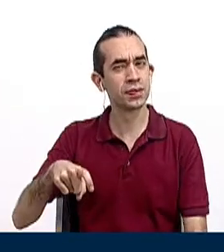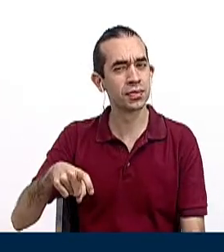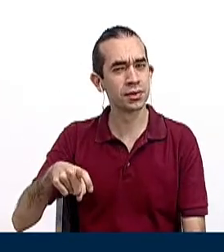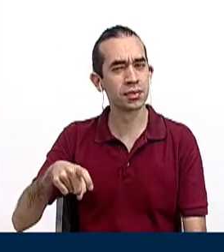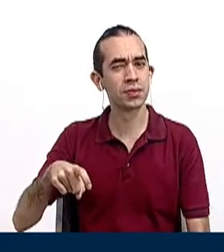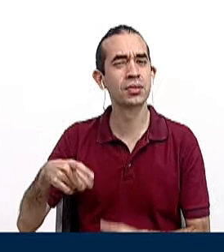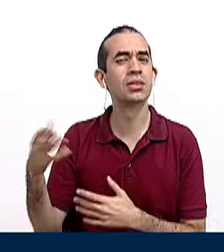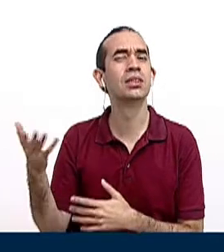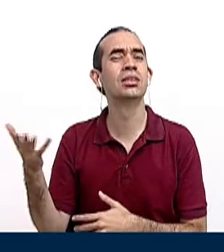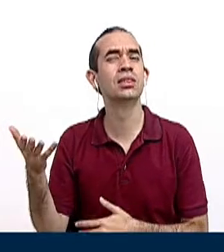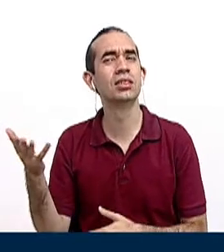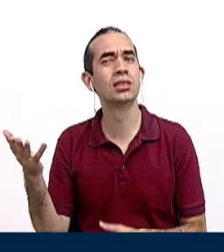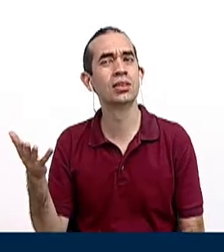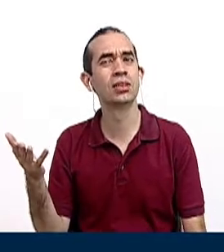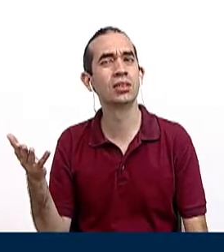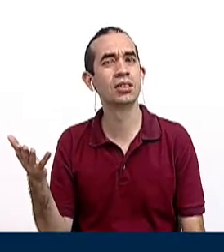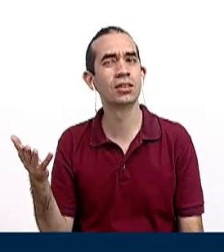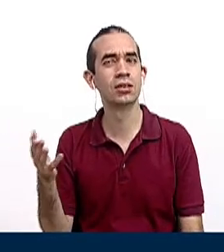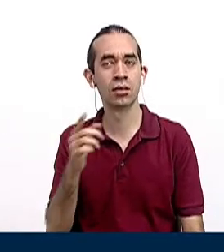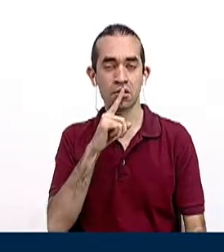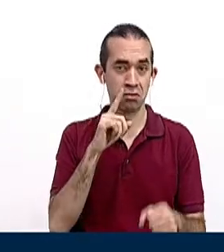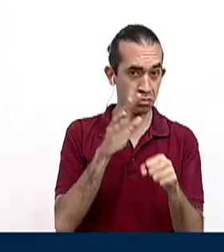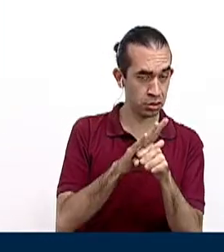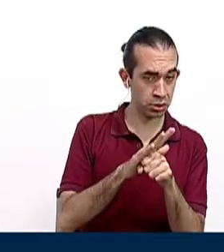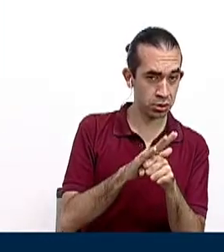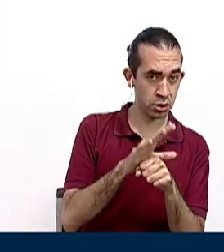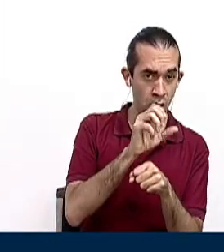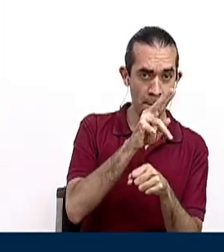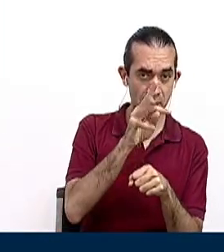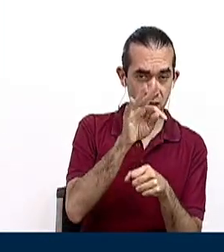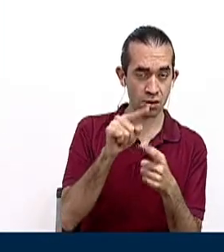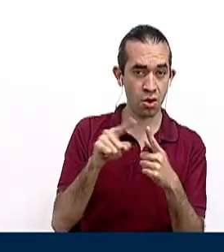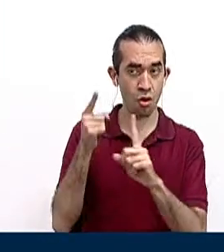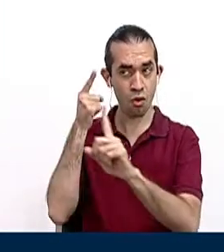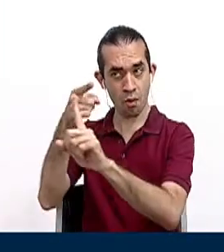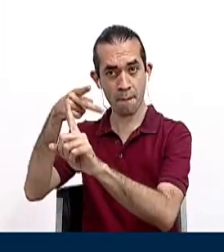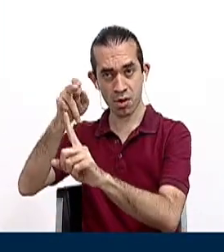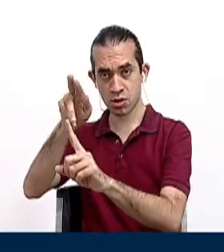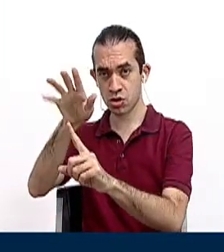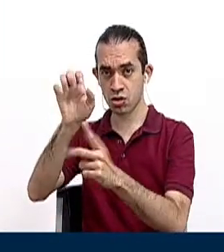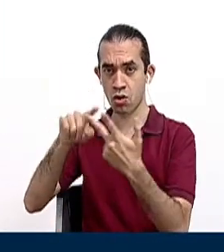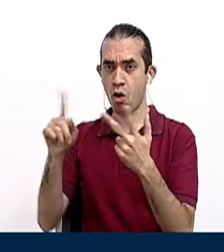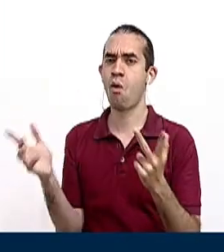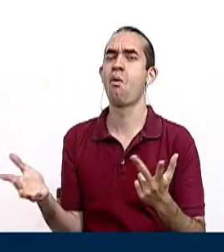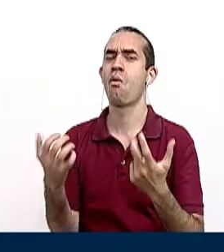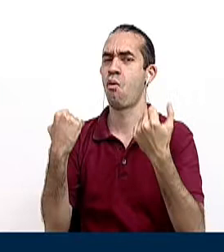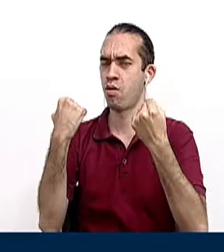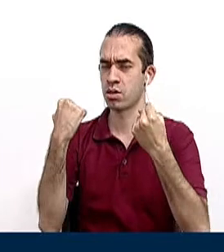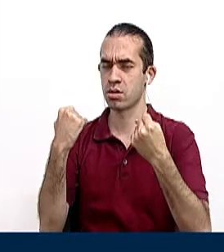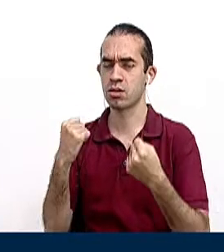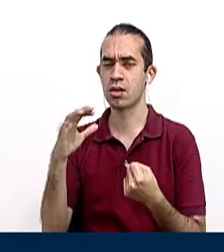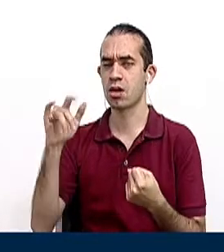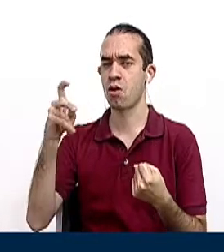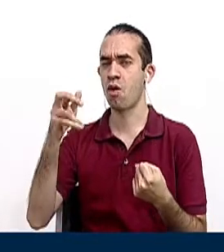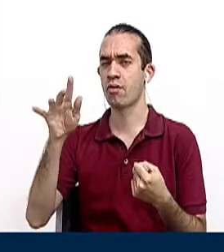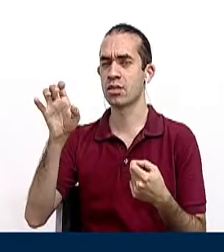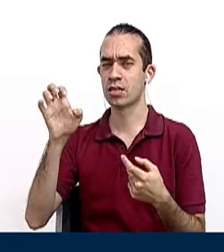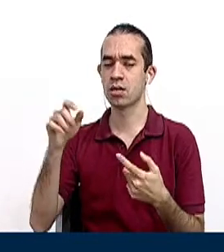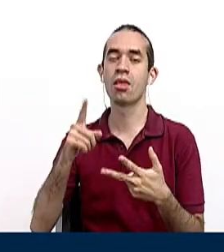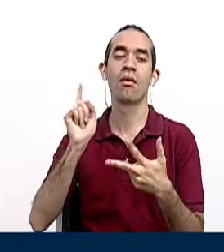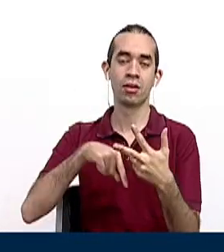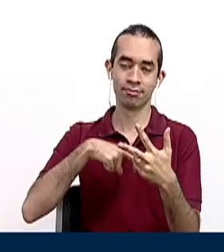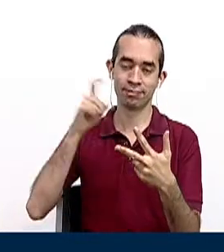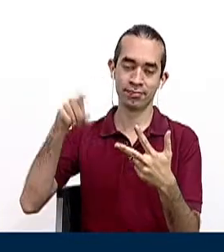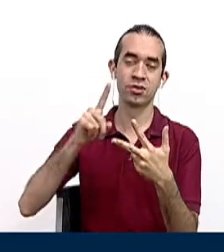what should we do? We must commit, or we must pursue, or we must encourage. We must commit